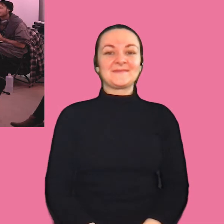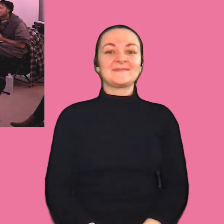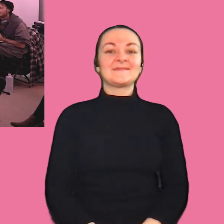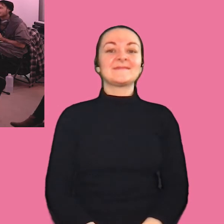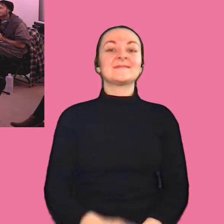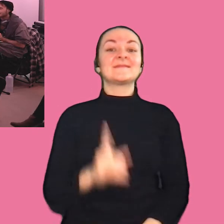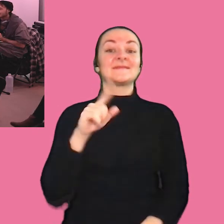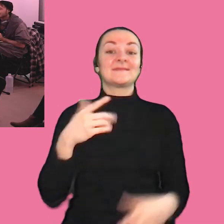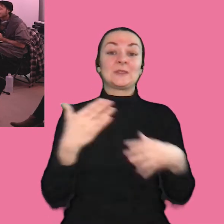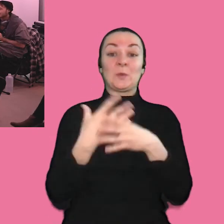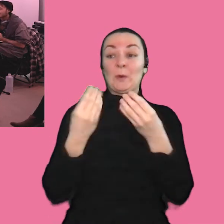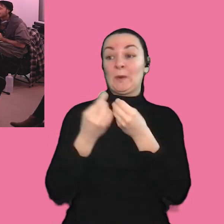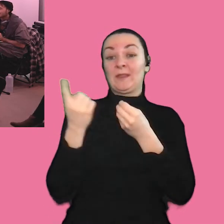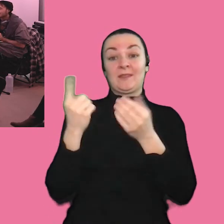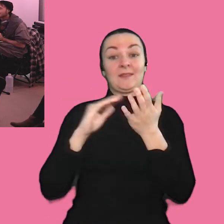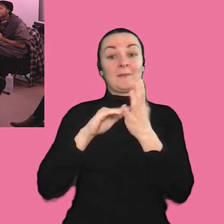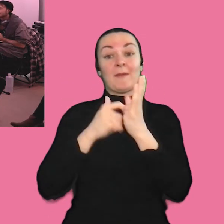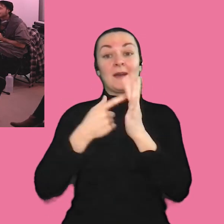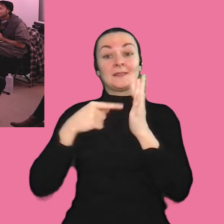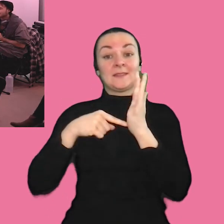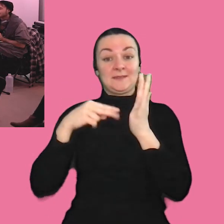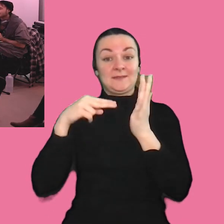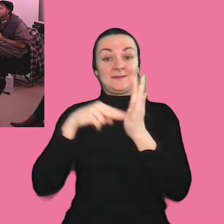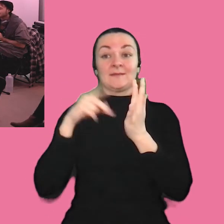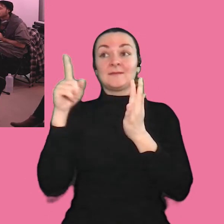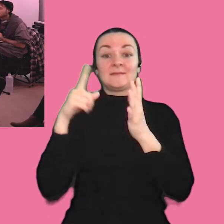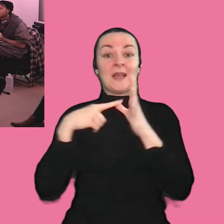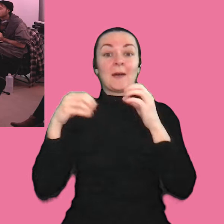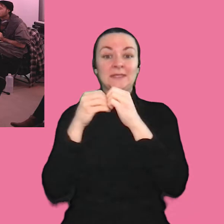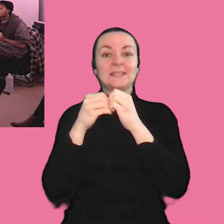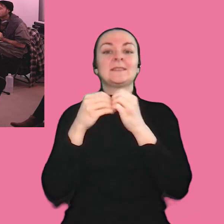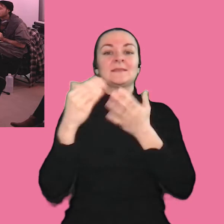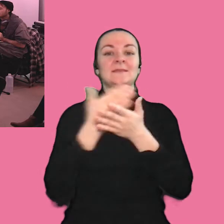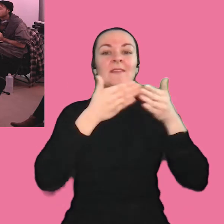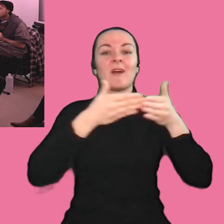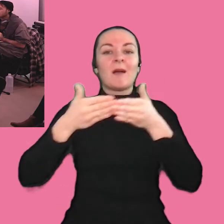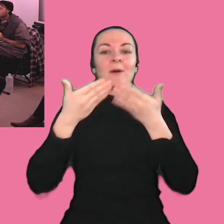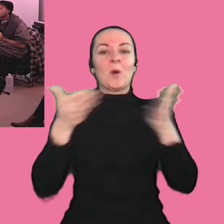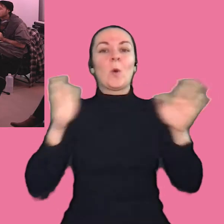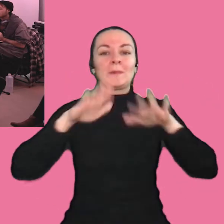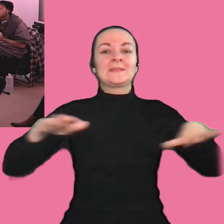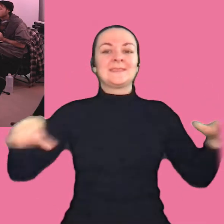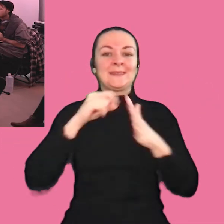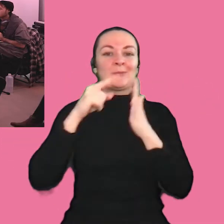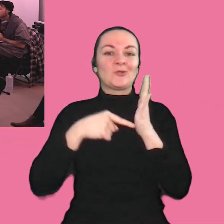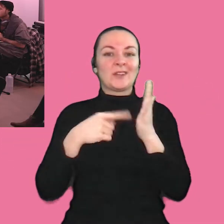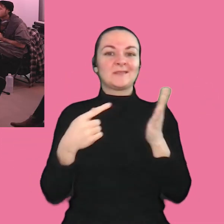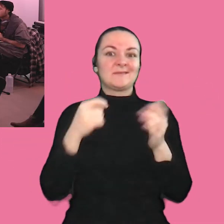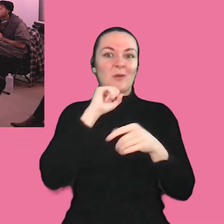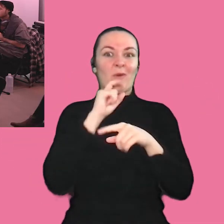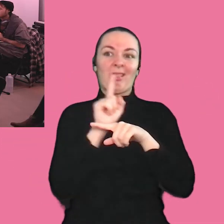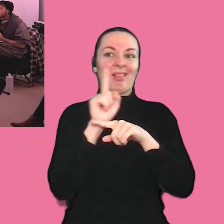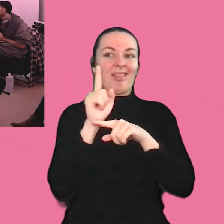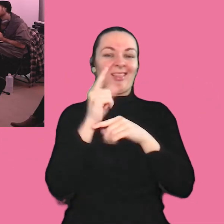visible. And I work with Martin in Aberdeen on the Safe Harbour Open Sea project.